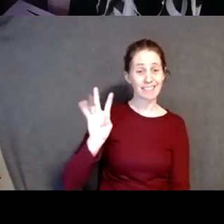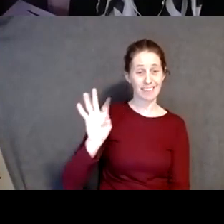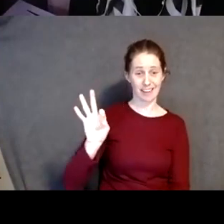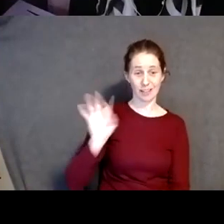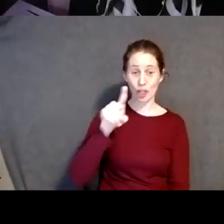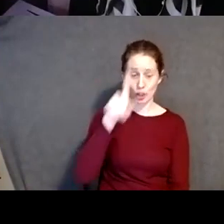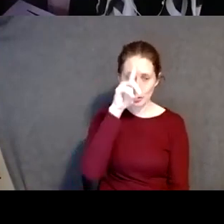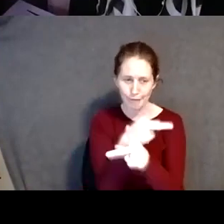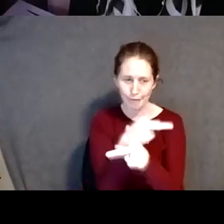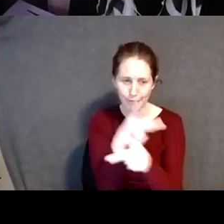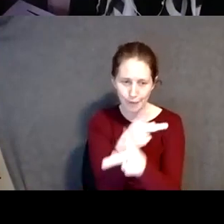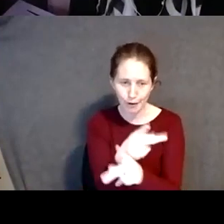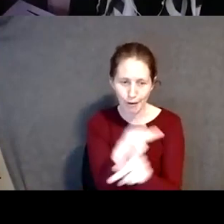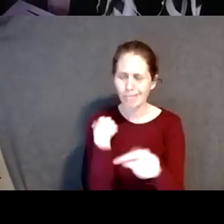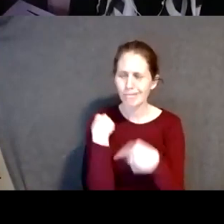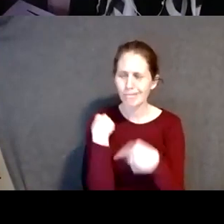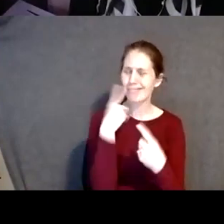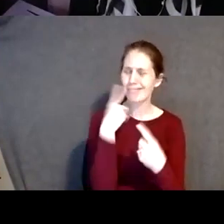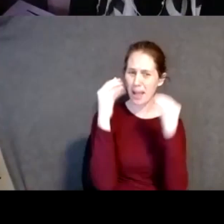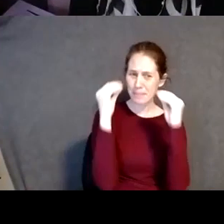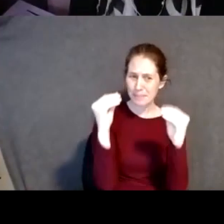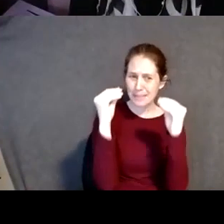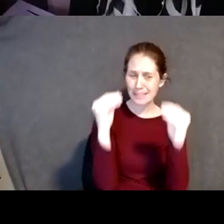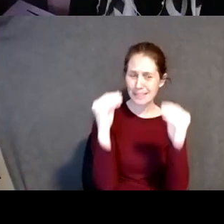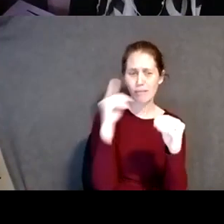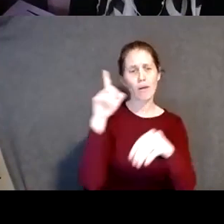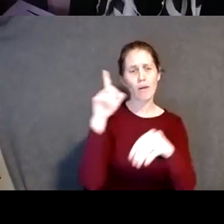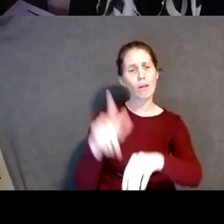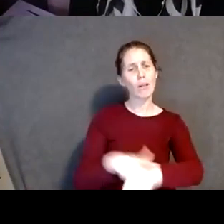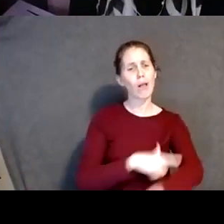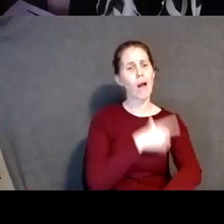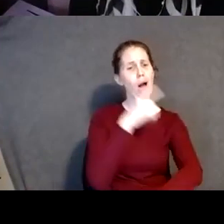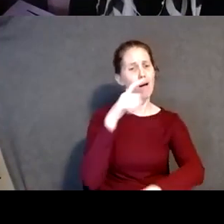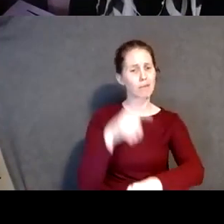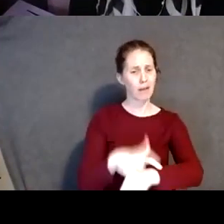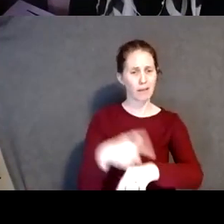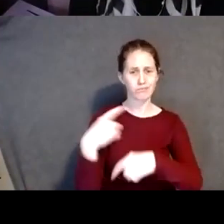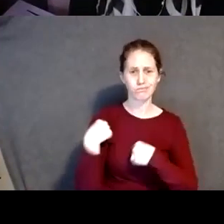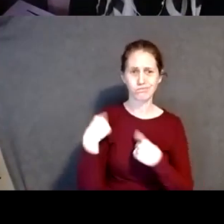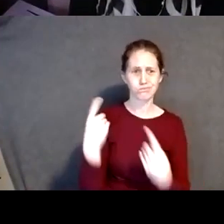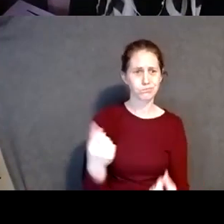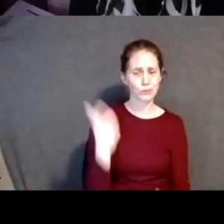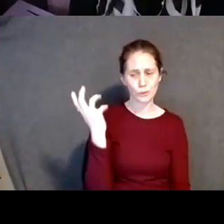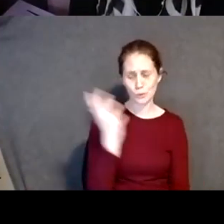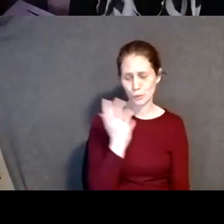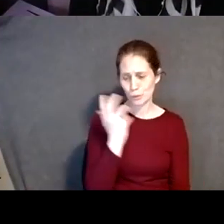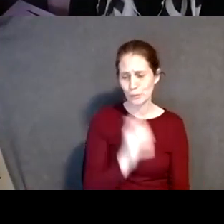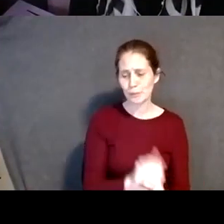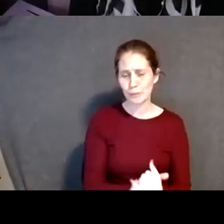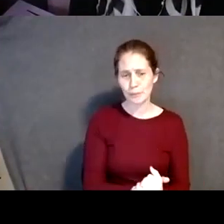the math. I have been teaching for a very, very, very long time.